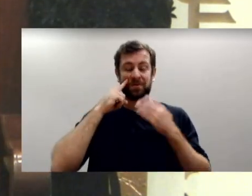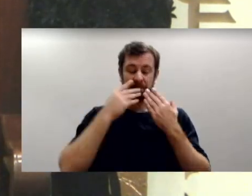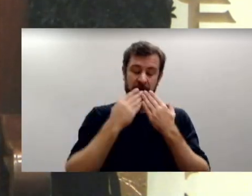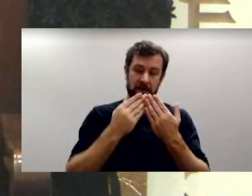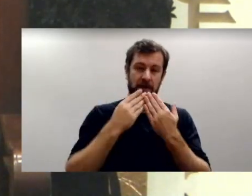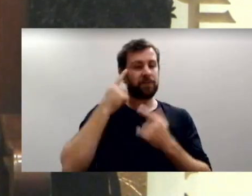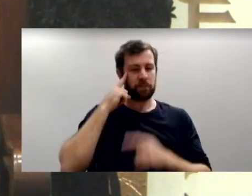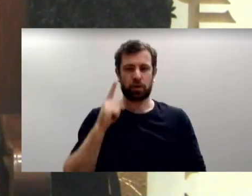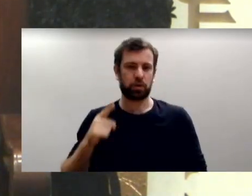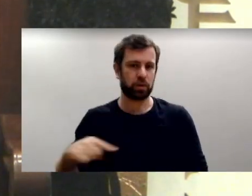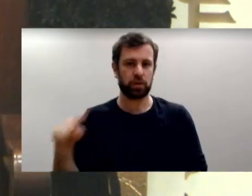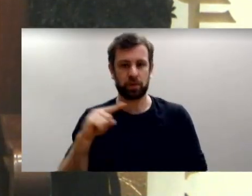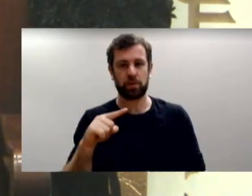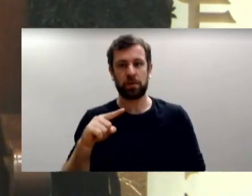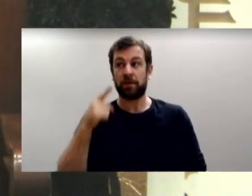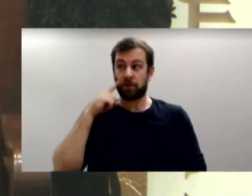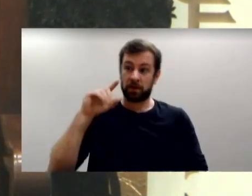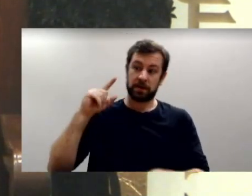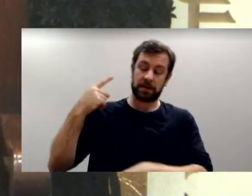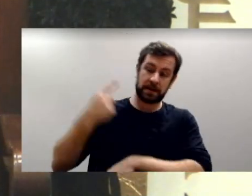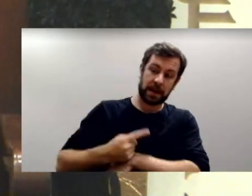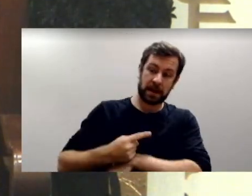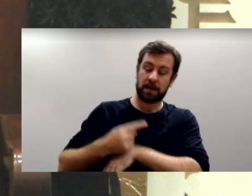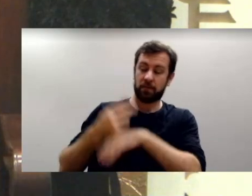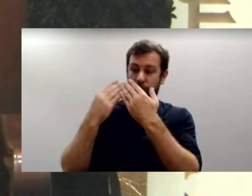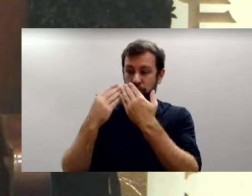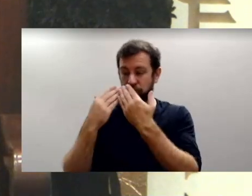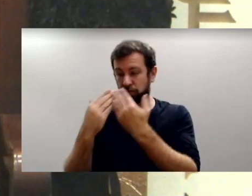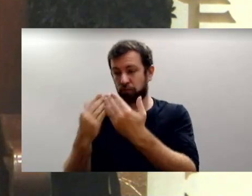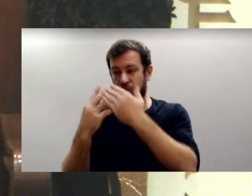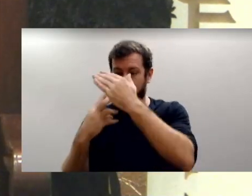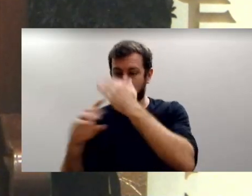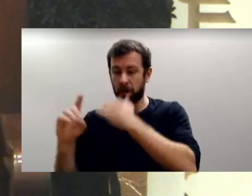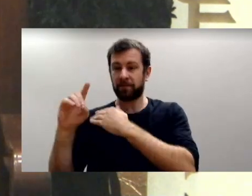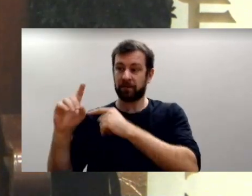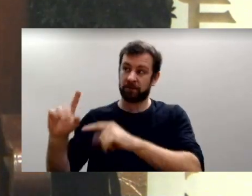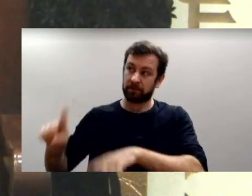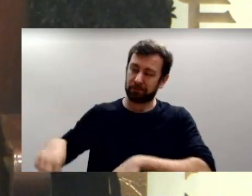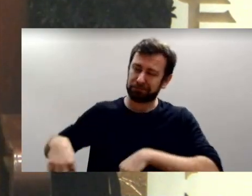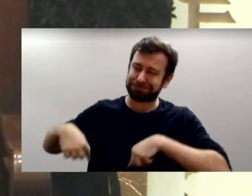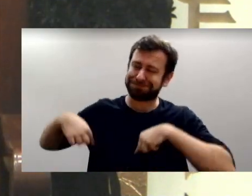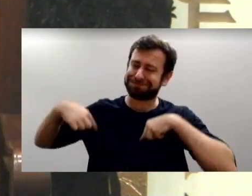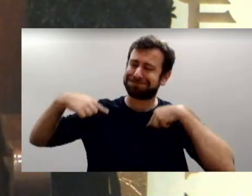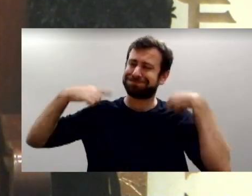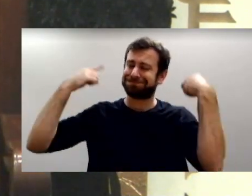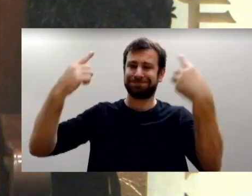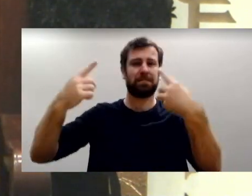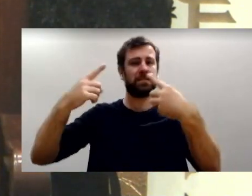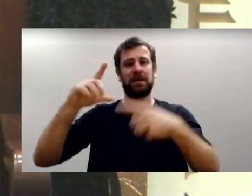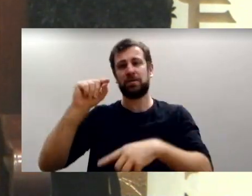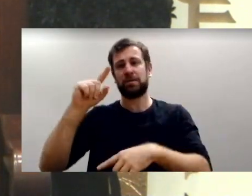Prophet till now and even 20 centuries from here.